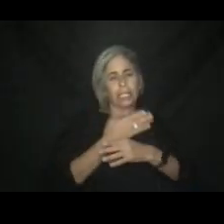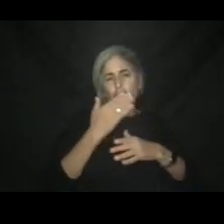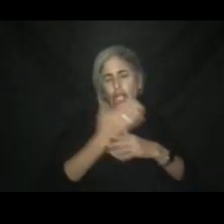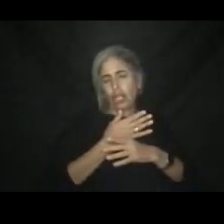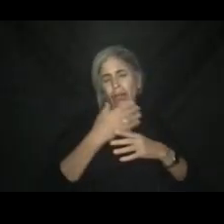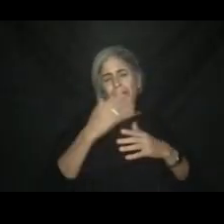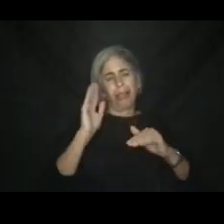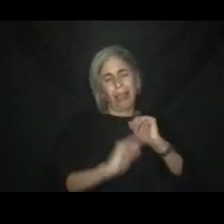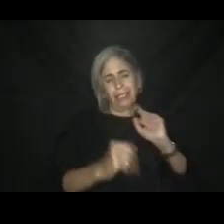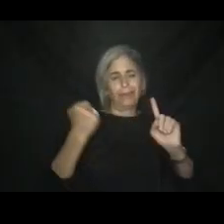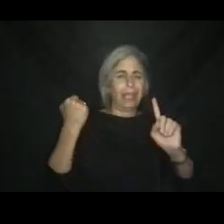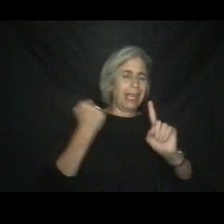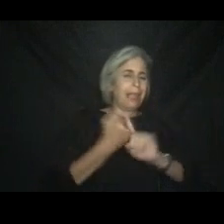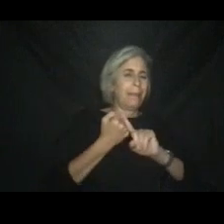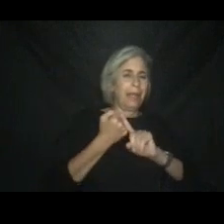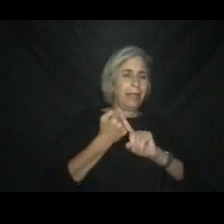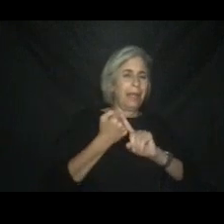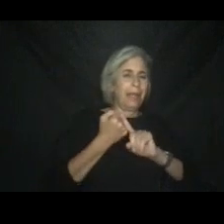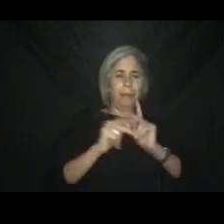impacts the fewest residents.